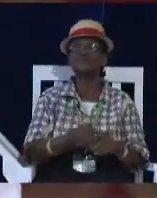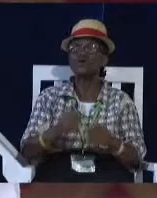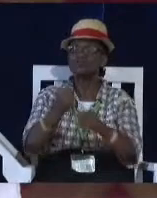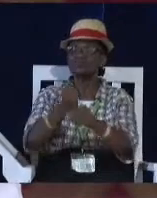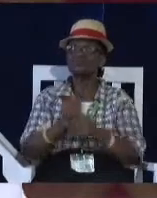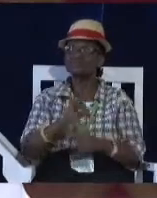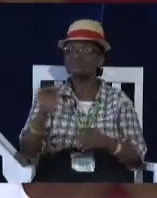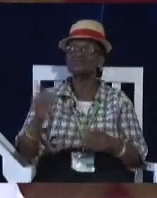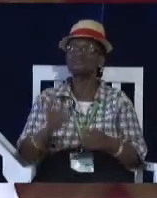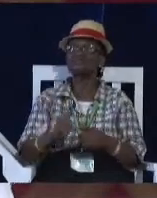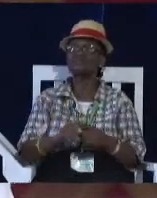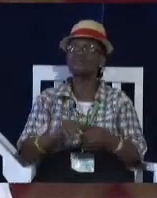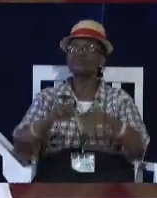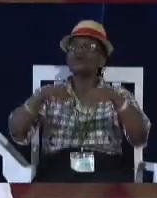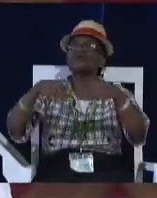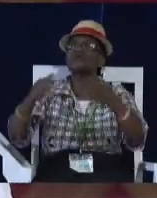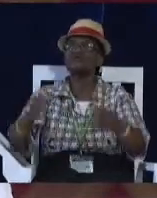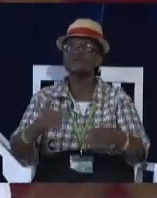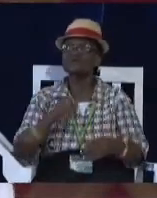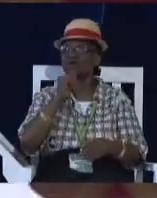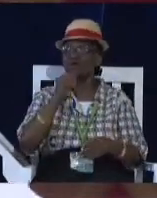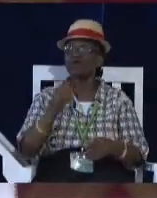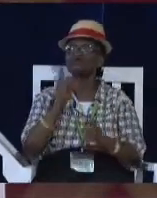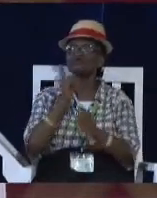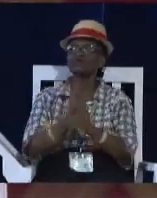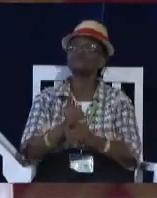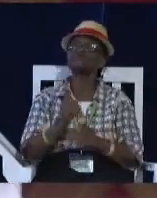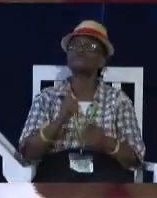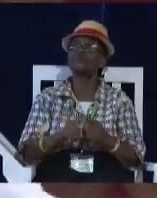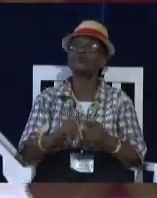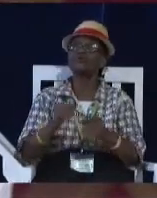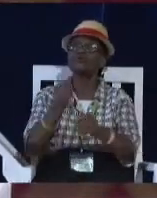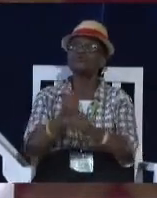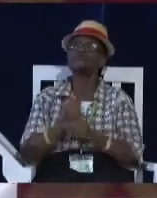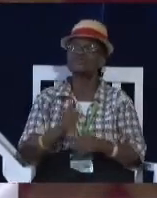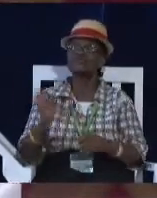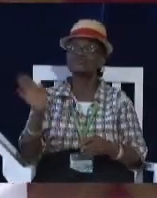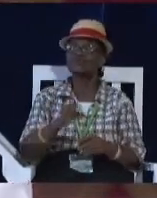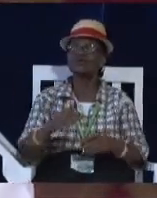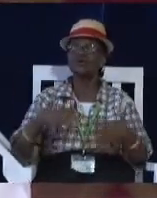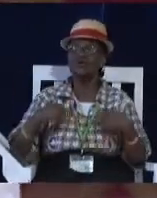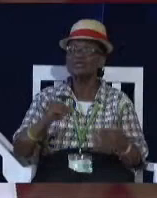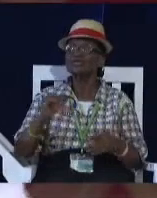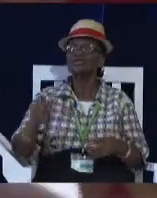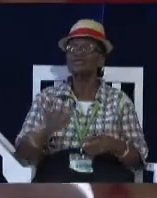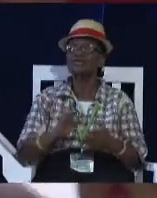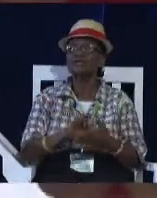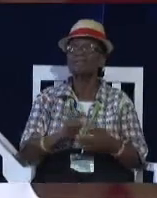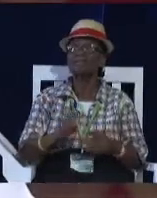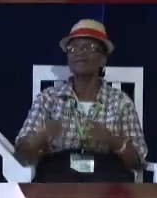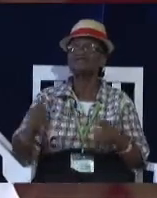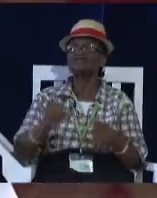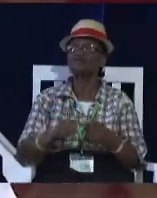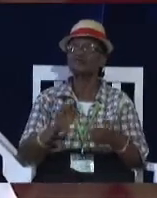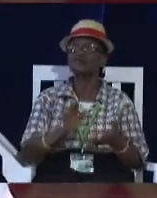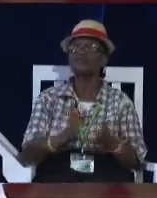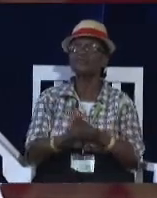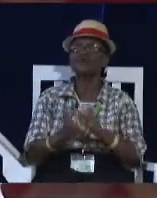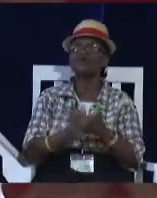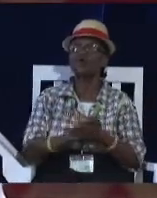Not just to receive your healing, but to become a healer in the mighty name of